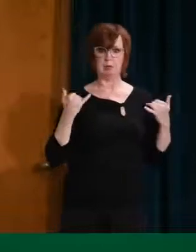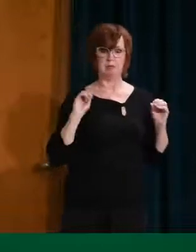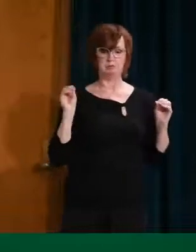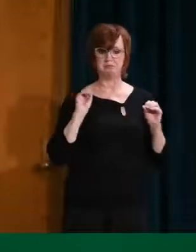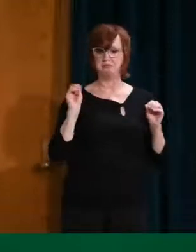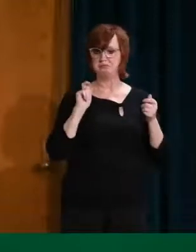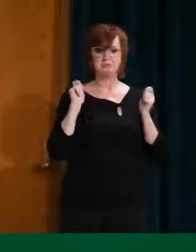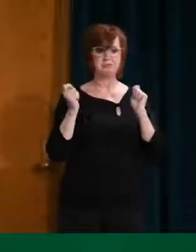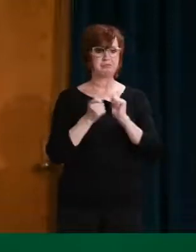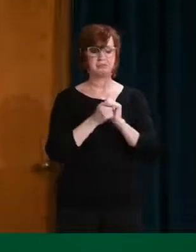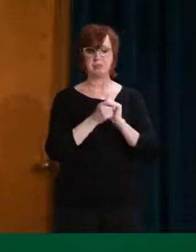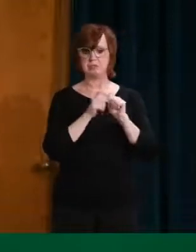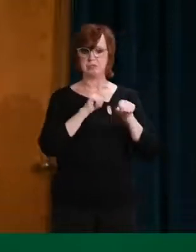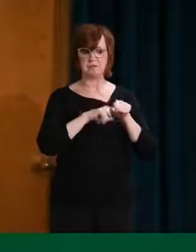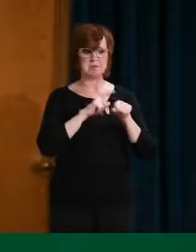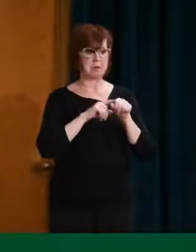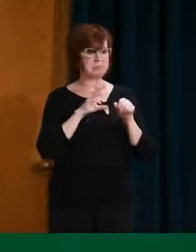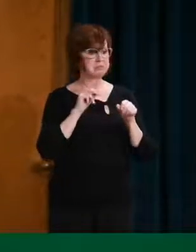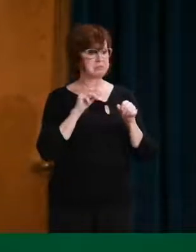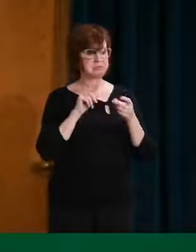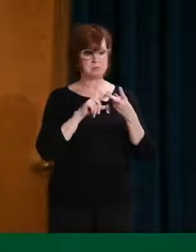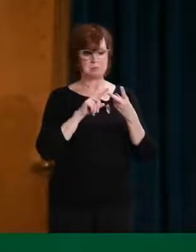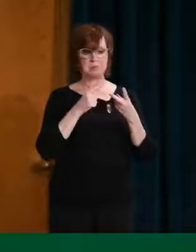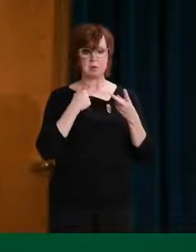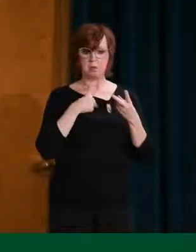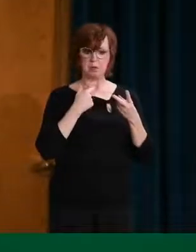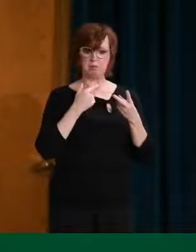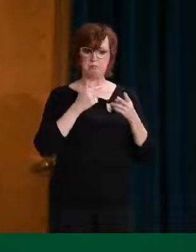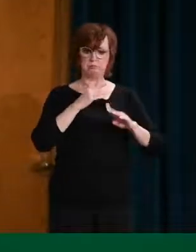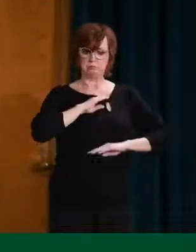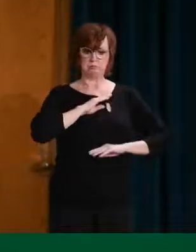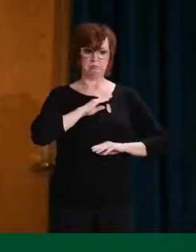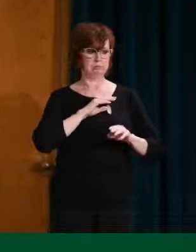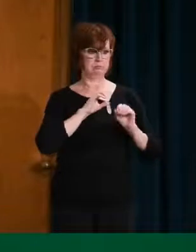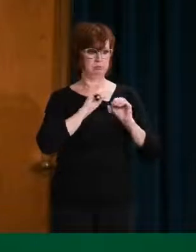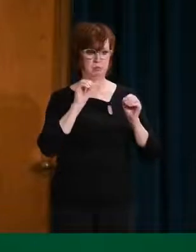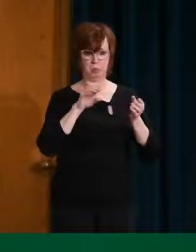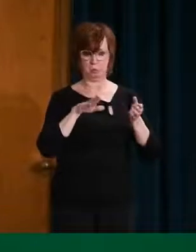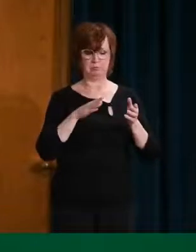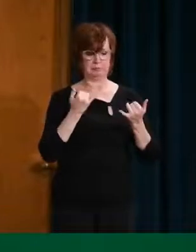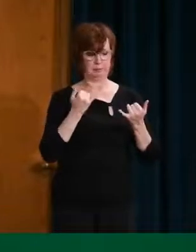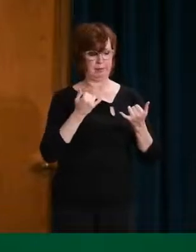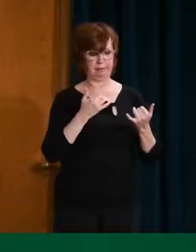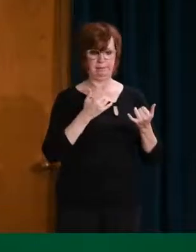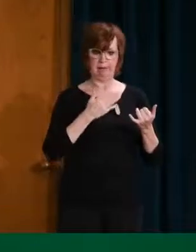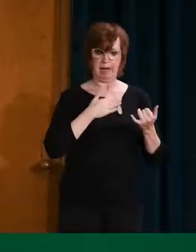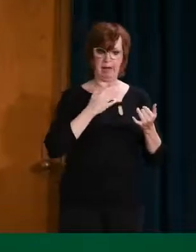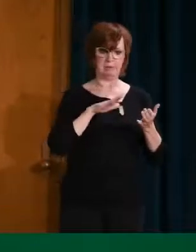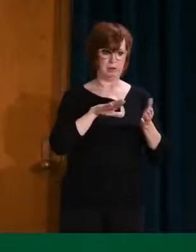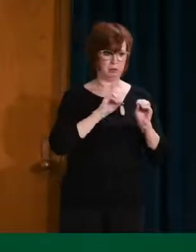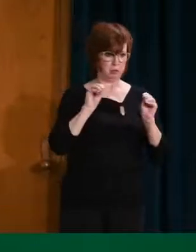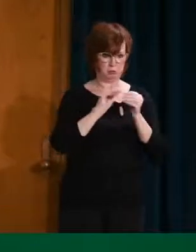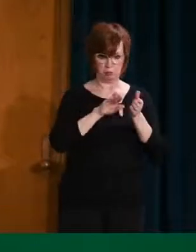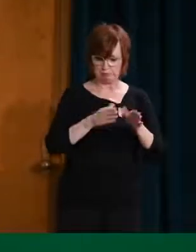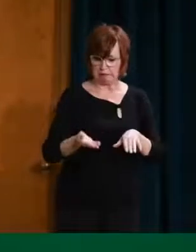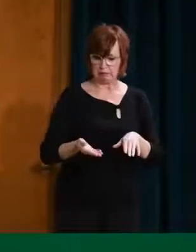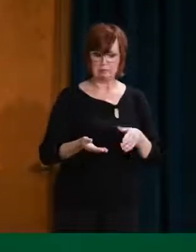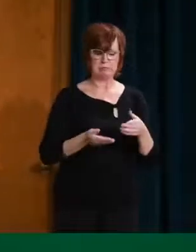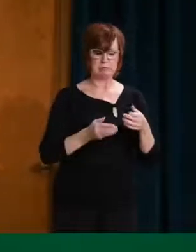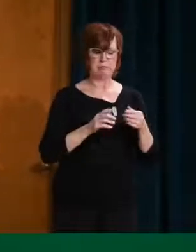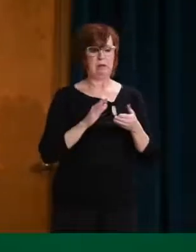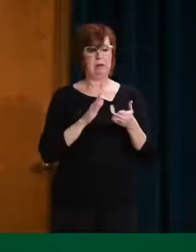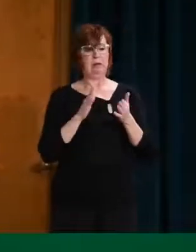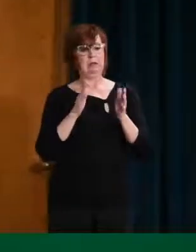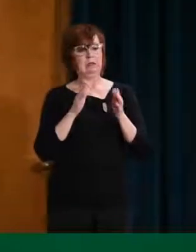we're pleased with the fact that there's no deaths today and a relatively low number